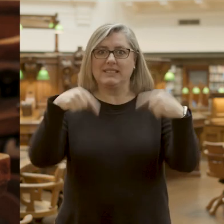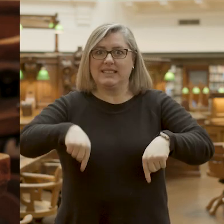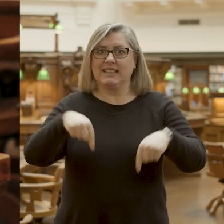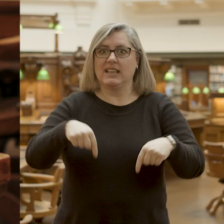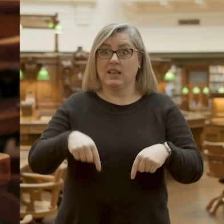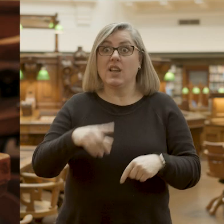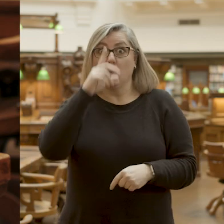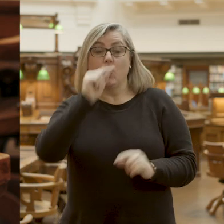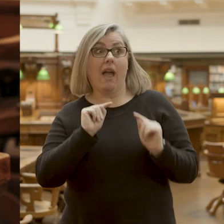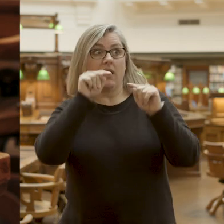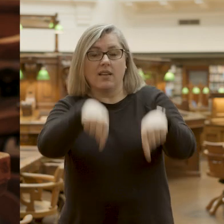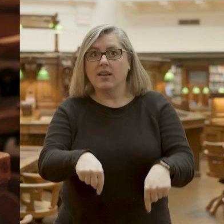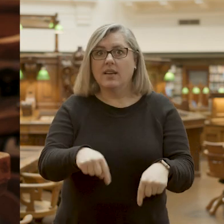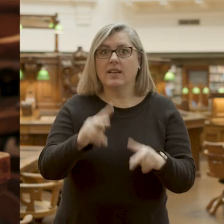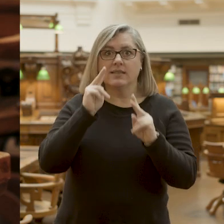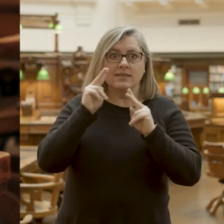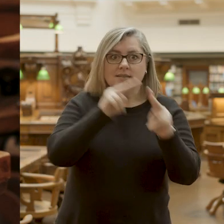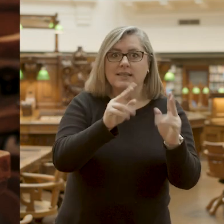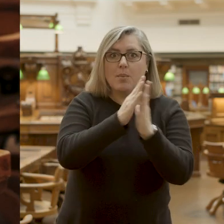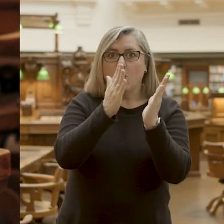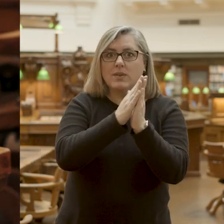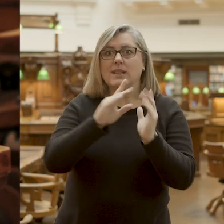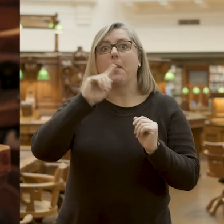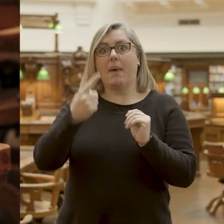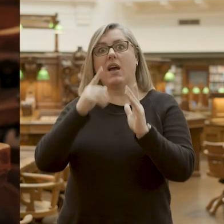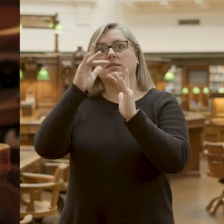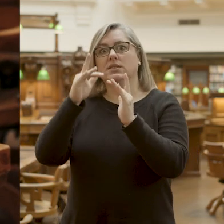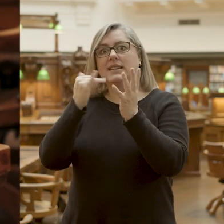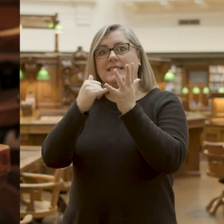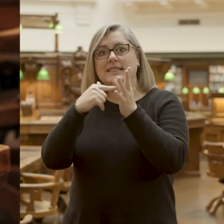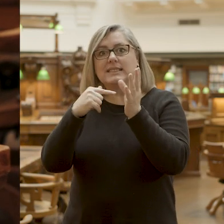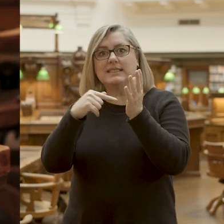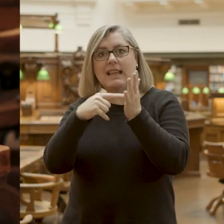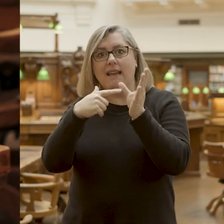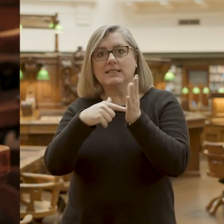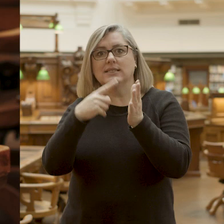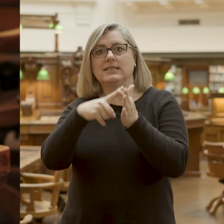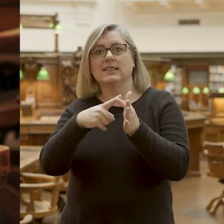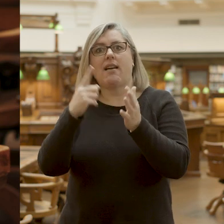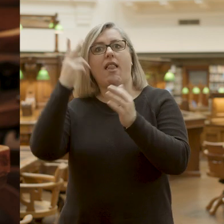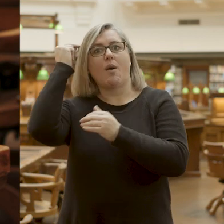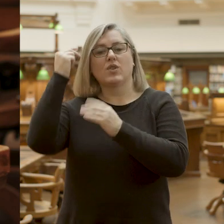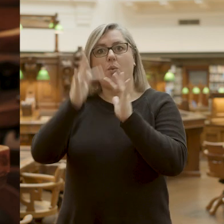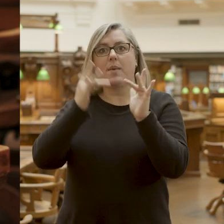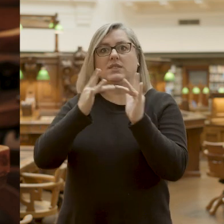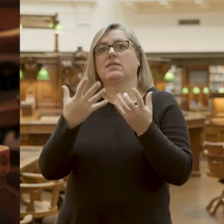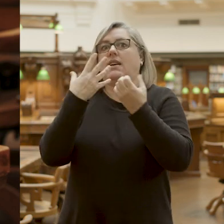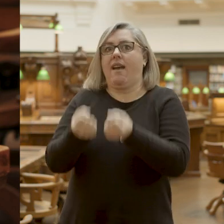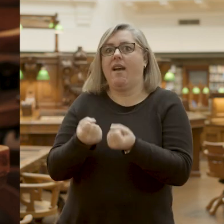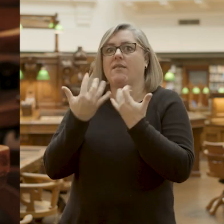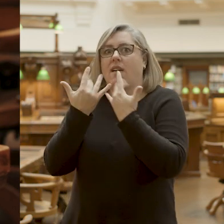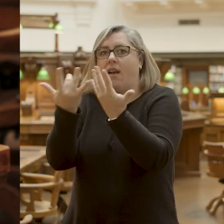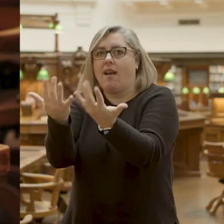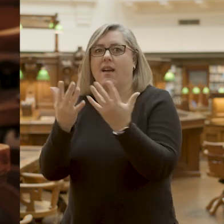only access here on site, but there's a huge amount available on the State Library website. Today we're going to look at some magic and also